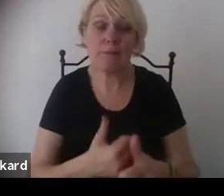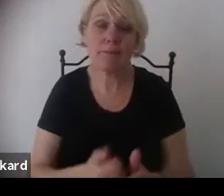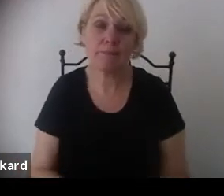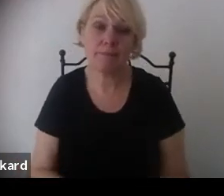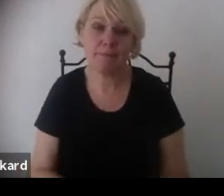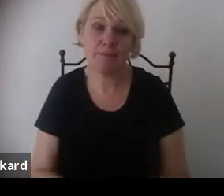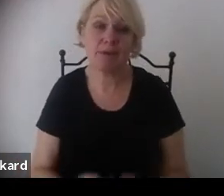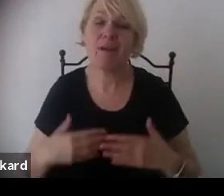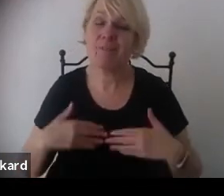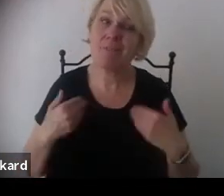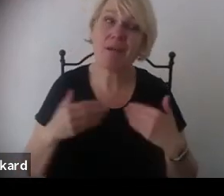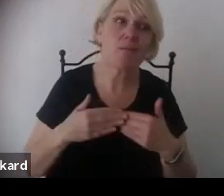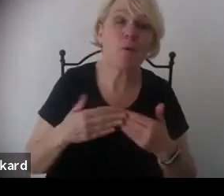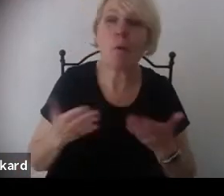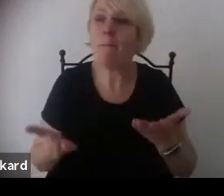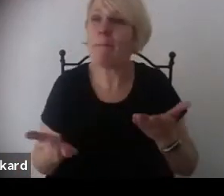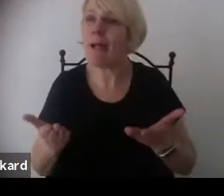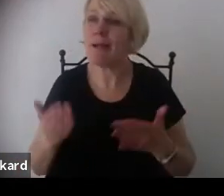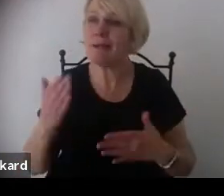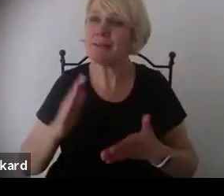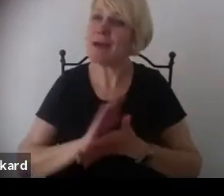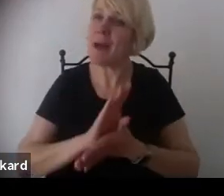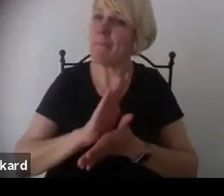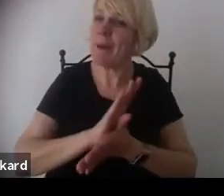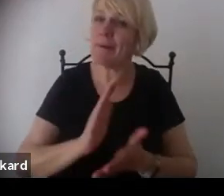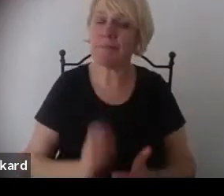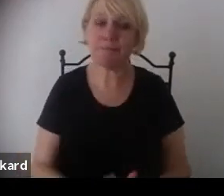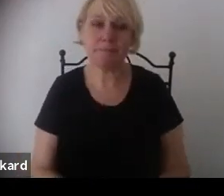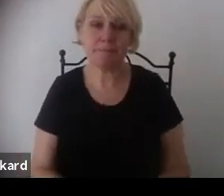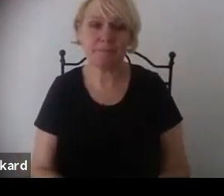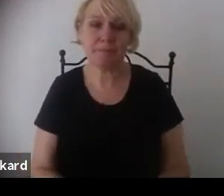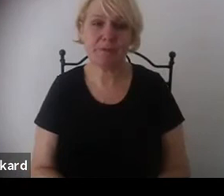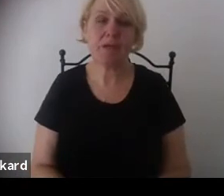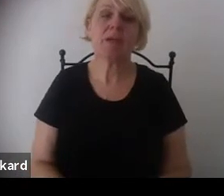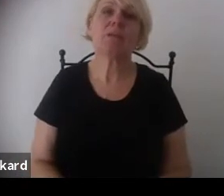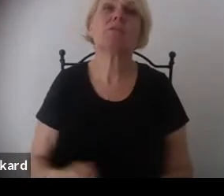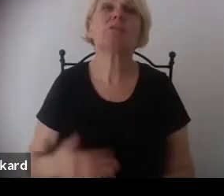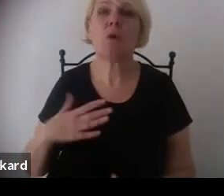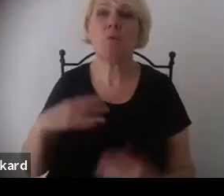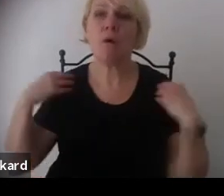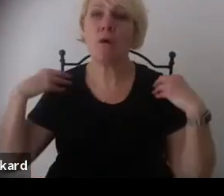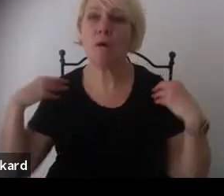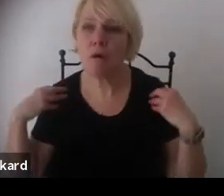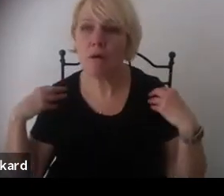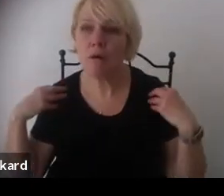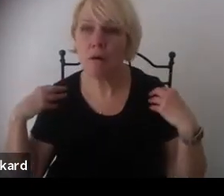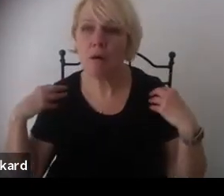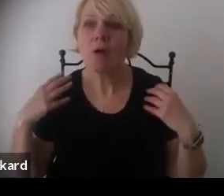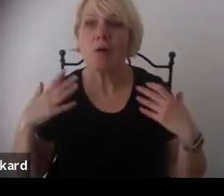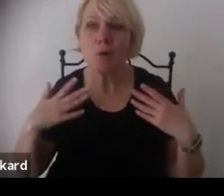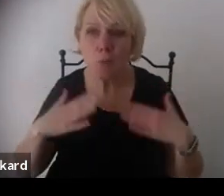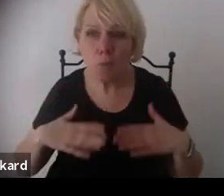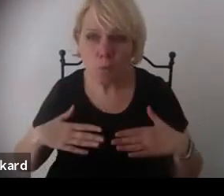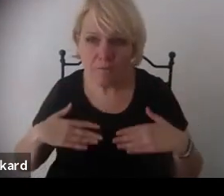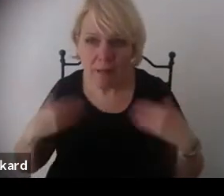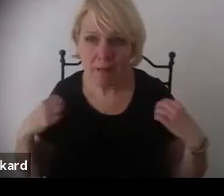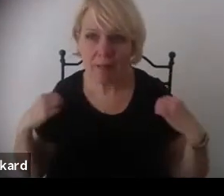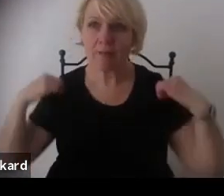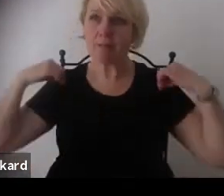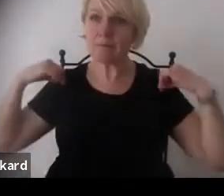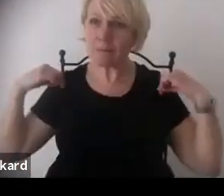feel more balanced, and to not feel that we're carrying everything ourselves. So that's one of the